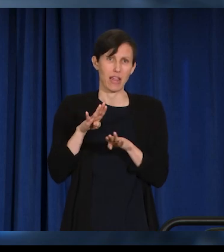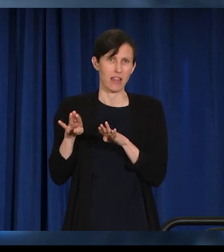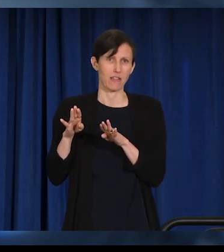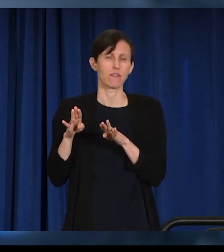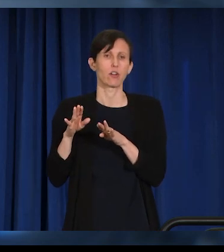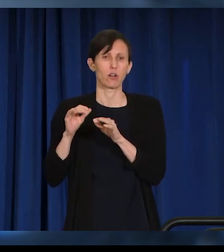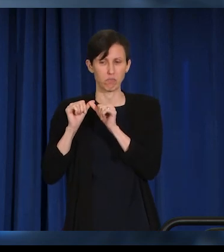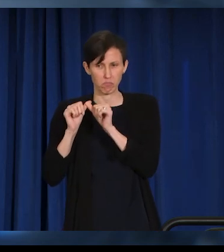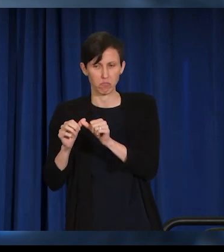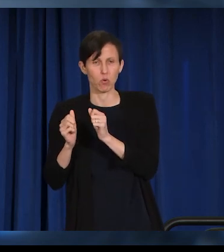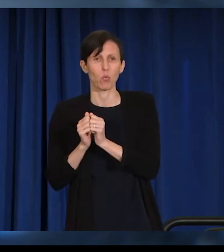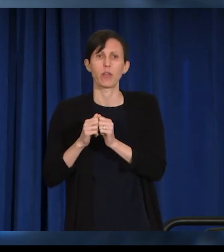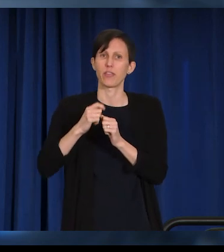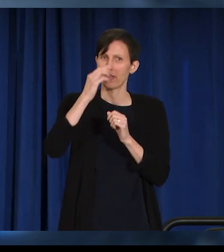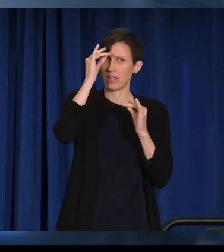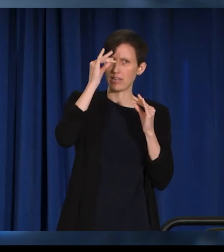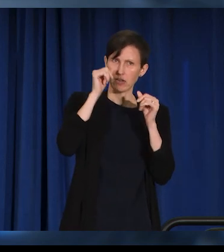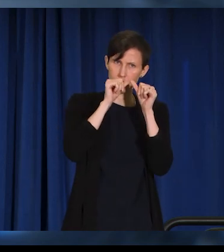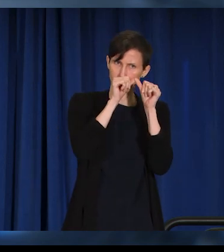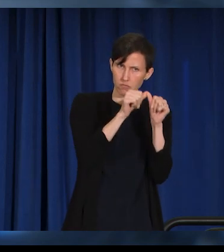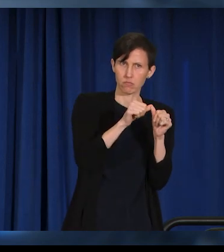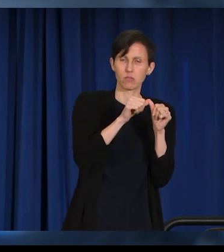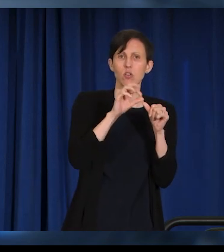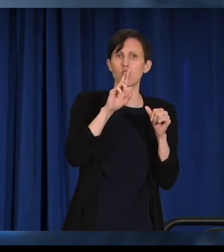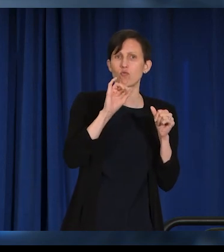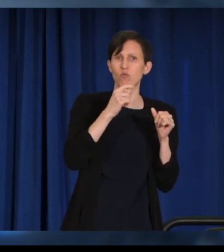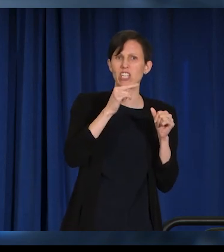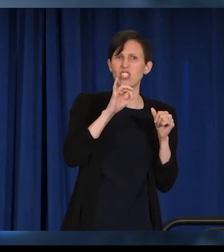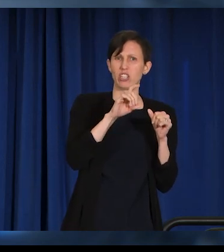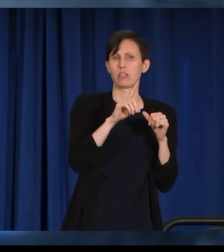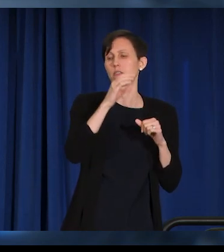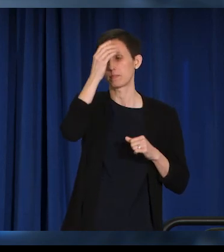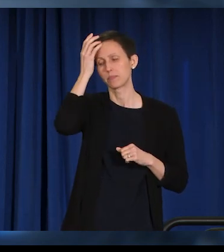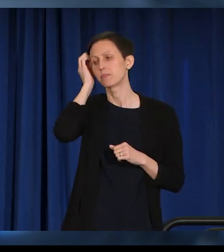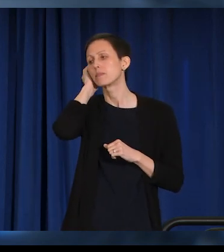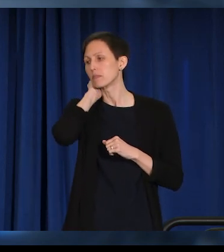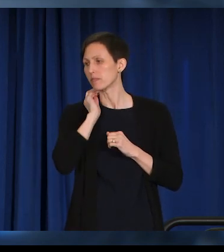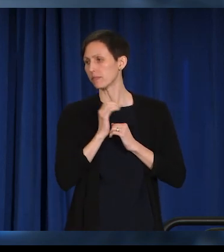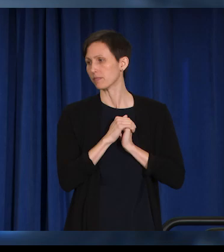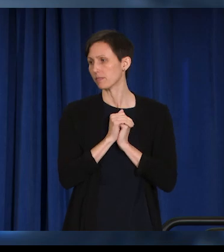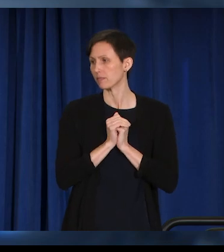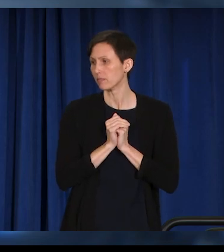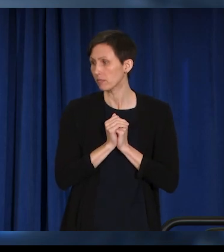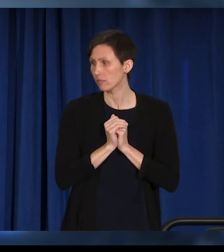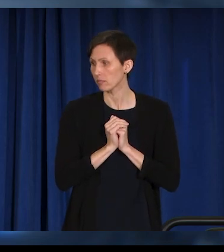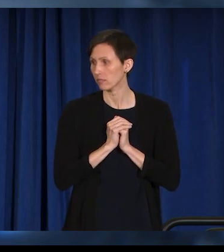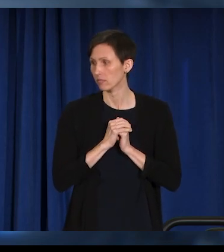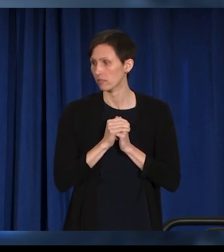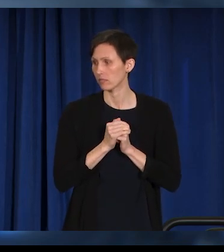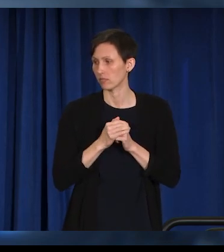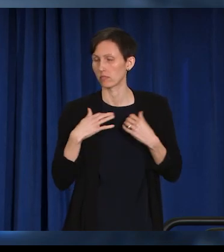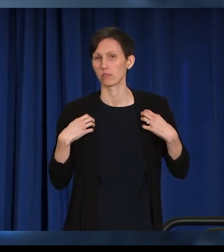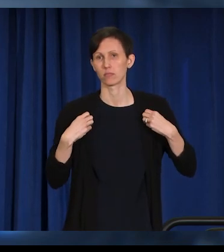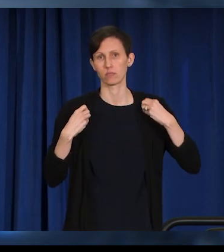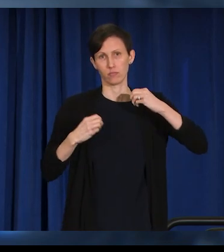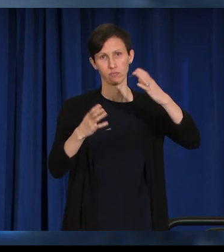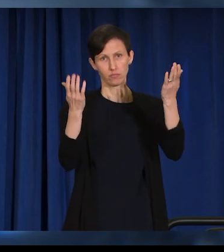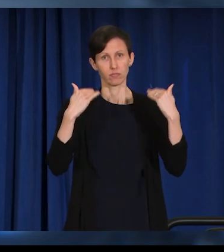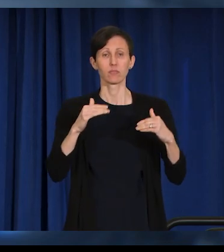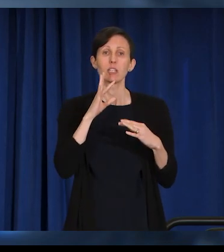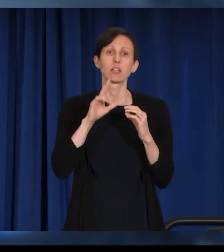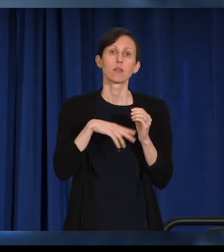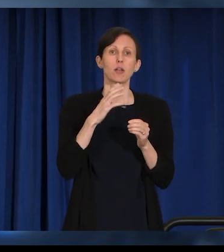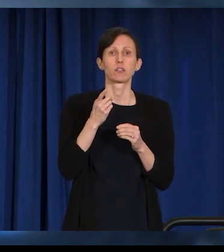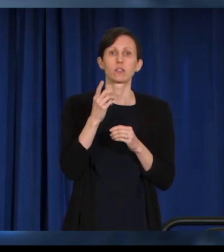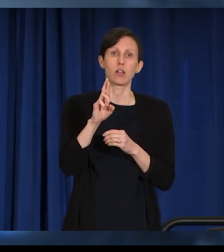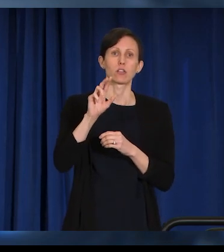All All right, next we're going to be talking about Dr. Temple